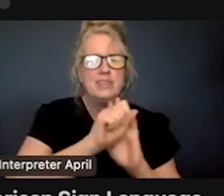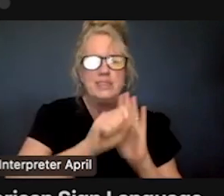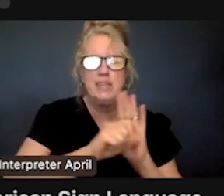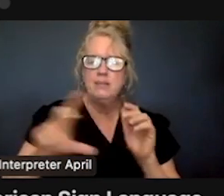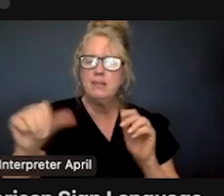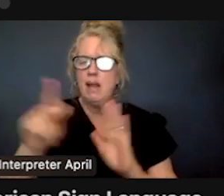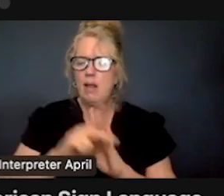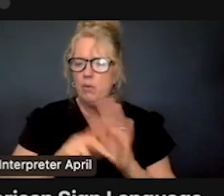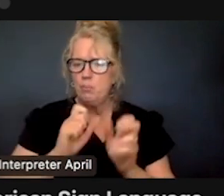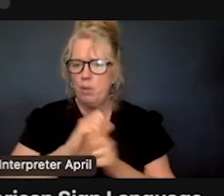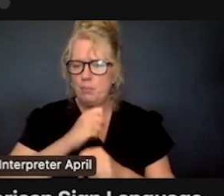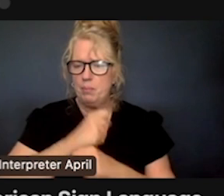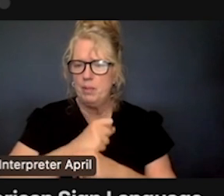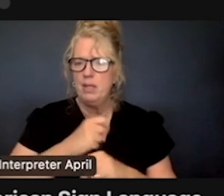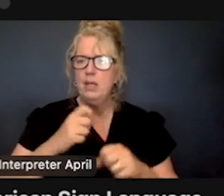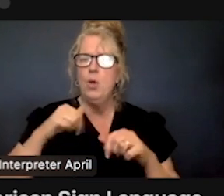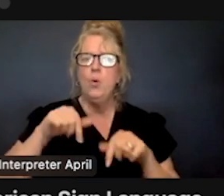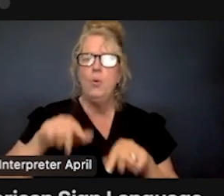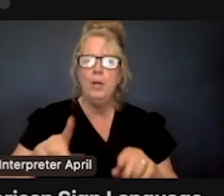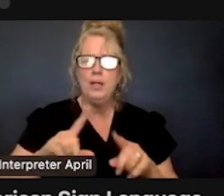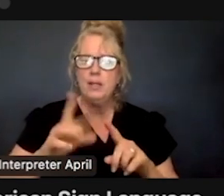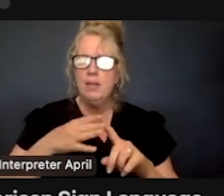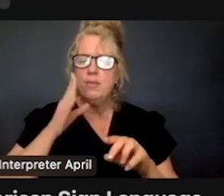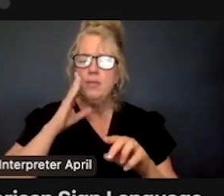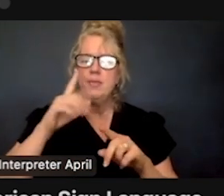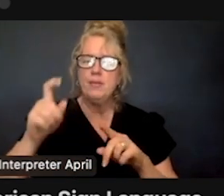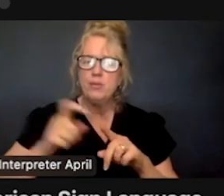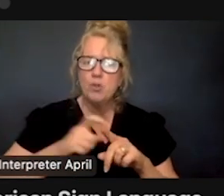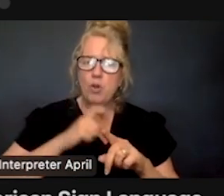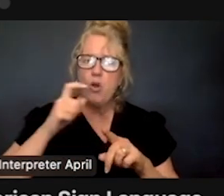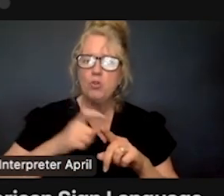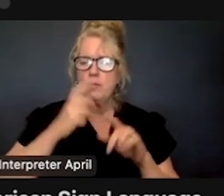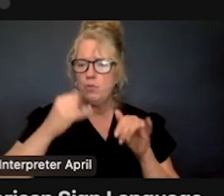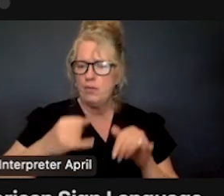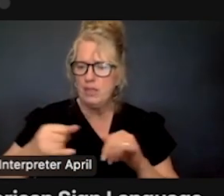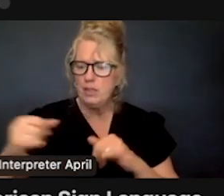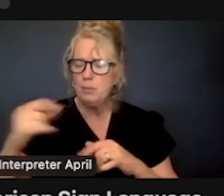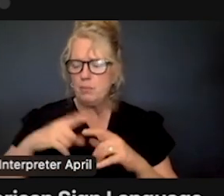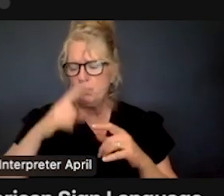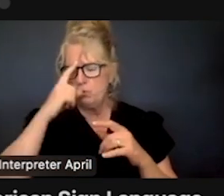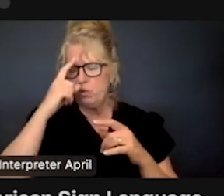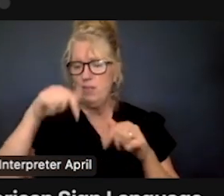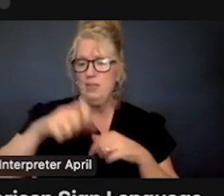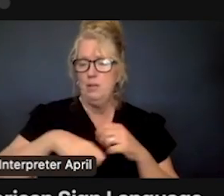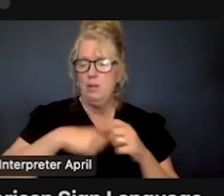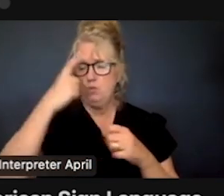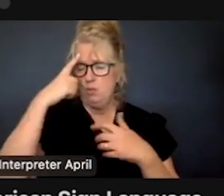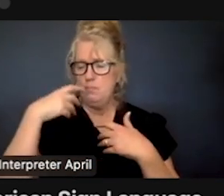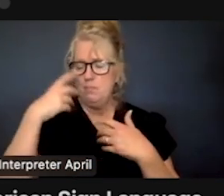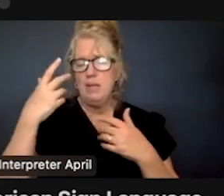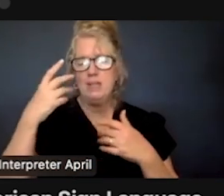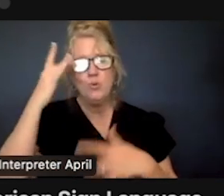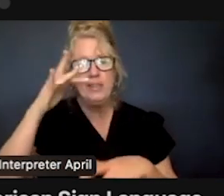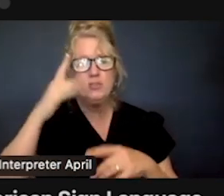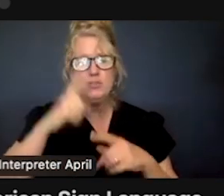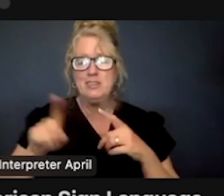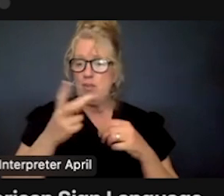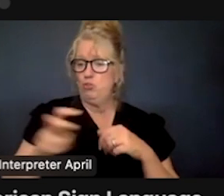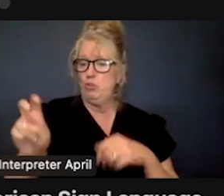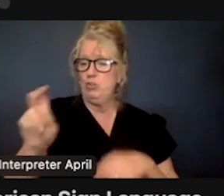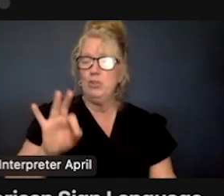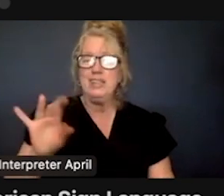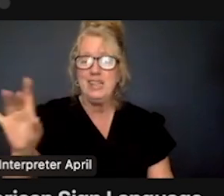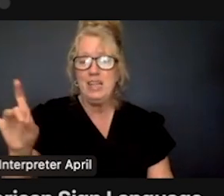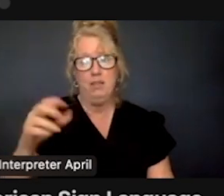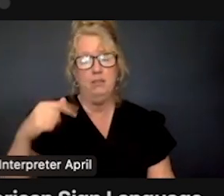using as calls for reform for individuals with serious mental illness. And I think the transition to 988 in